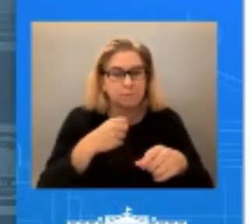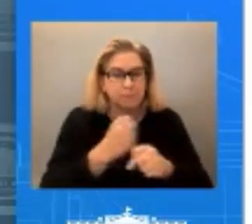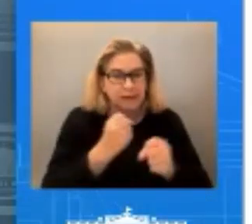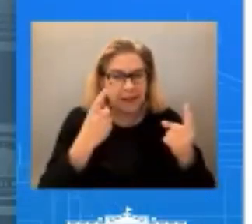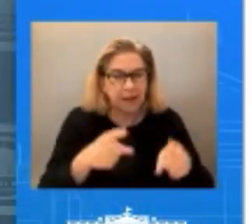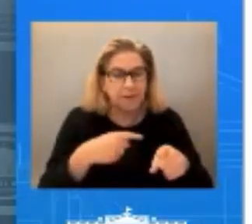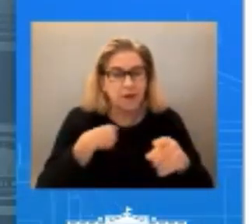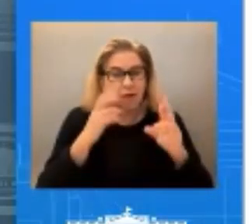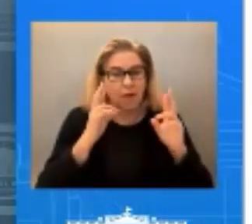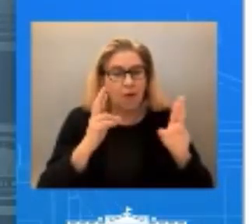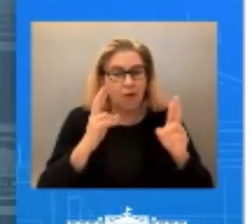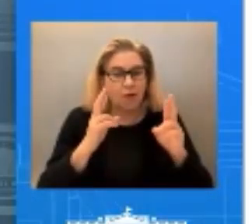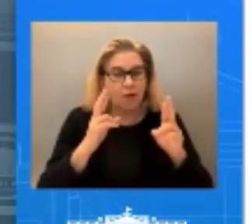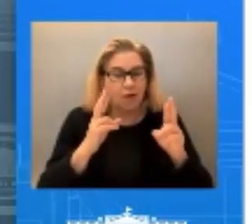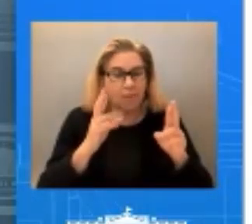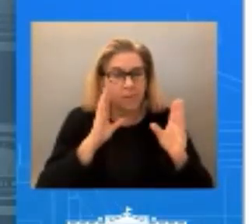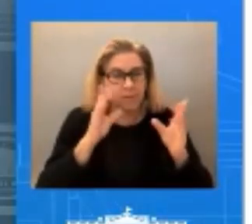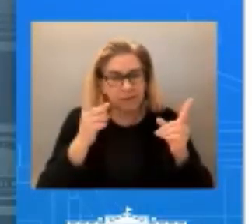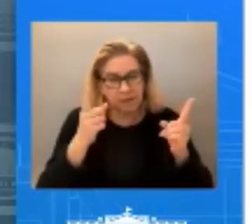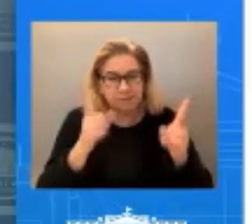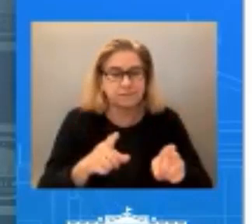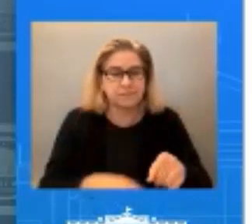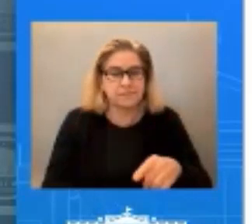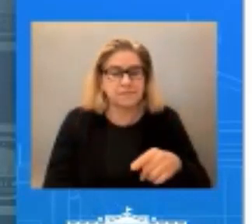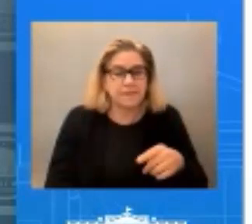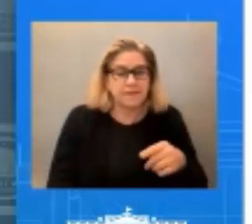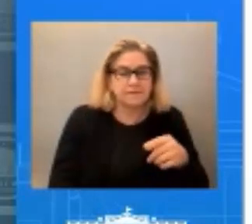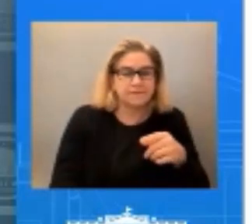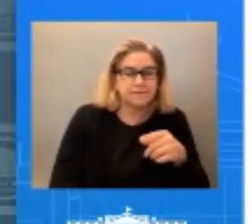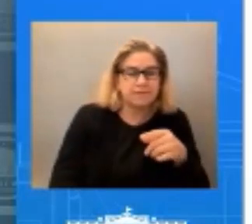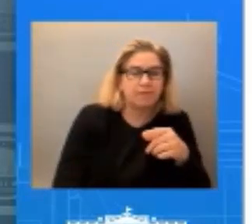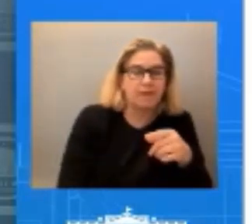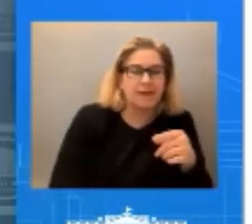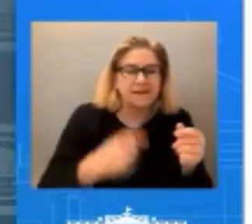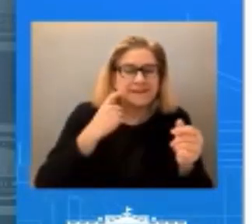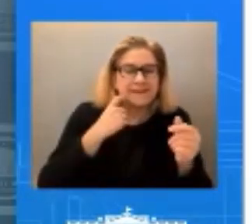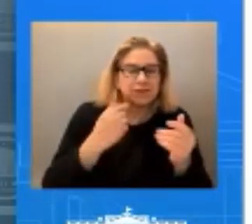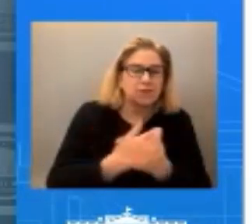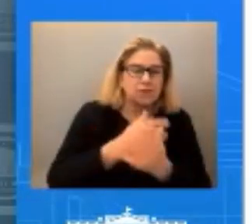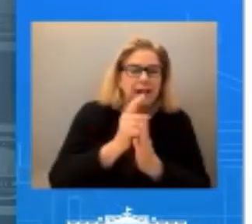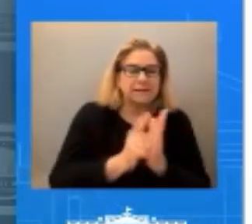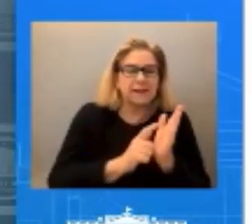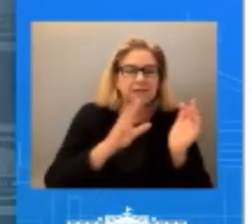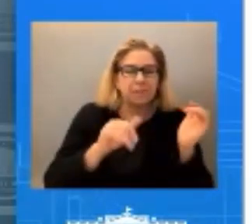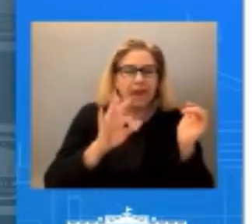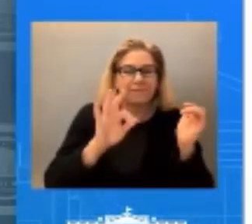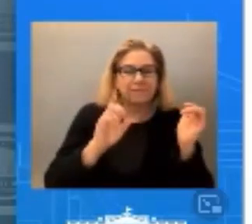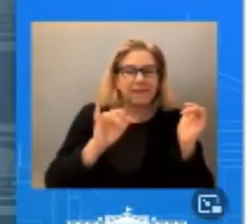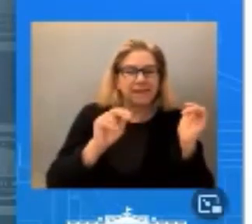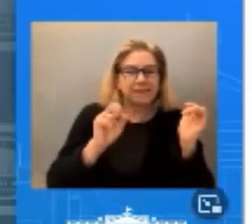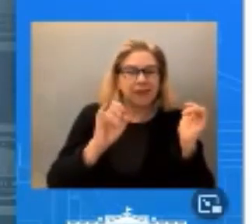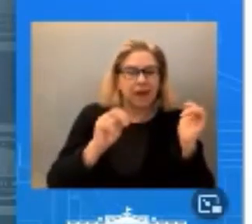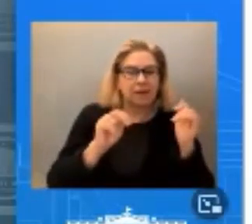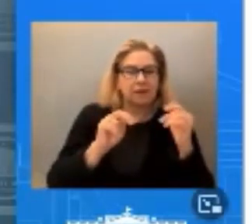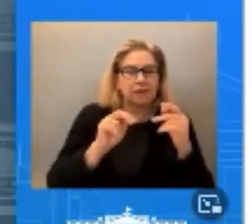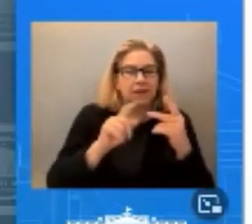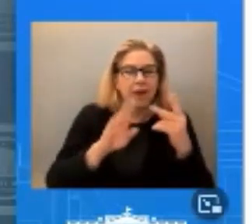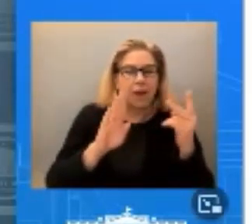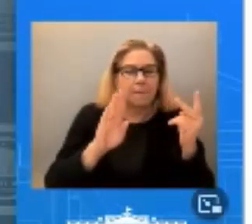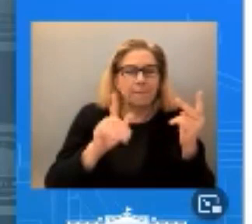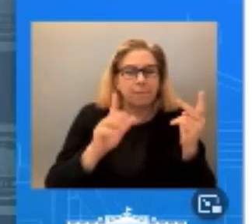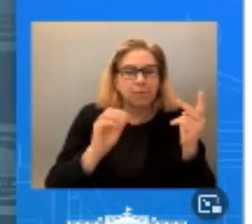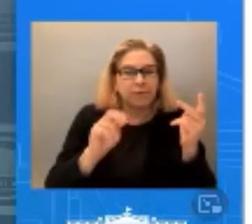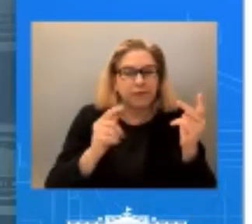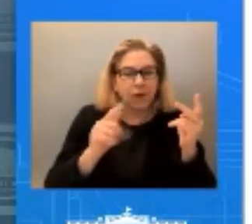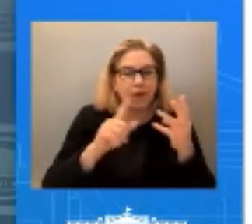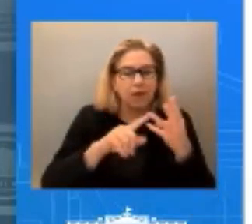with this legislation that was introduced again by Senators Feinstein, Blumenthal, and Murphy. And we're going to continue to encourage Congress to act. But I would pose the question that you just asked me